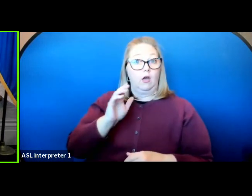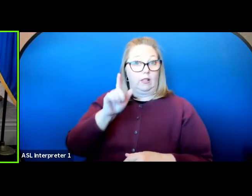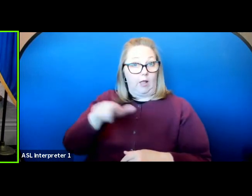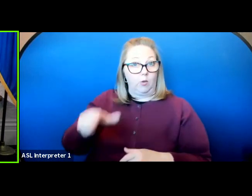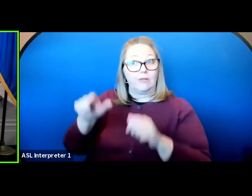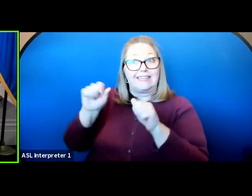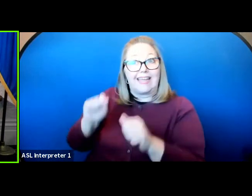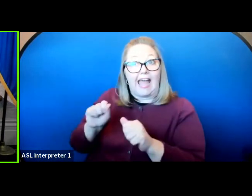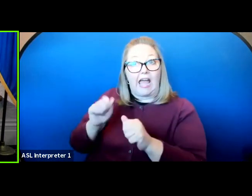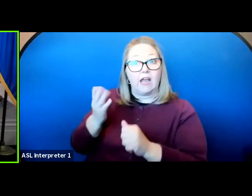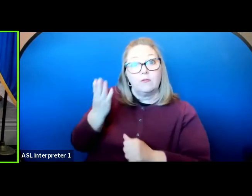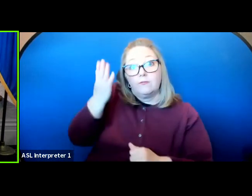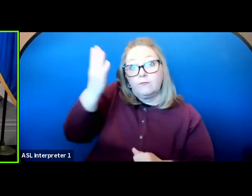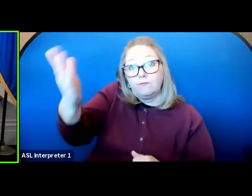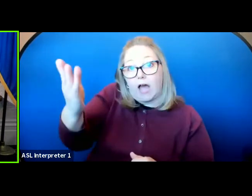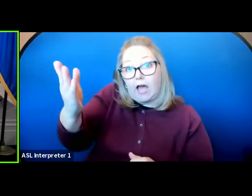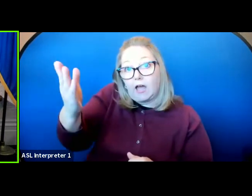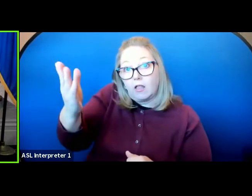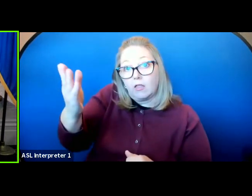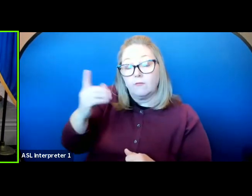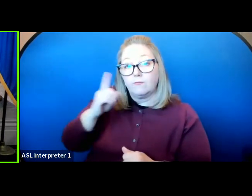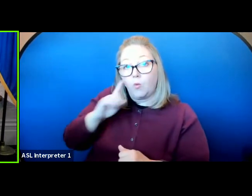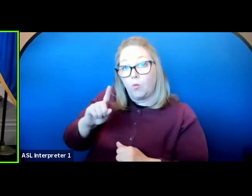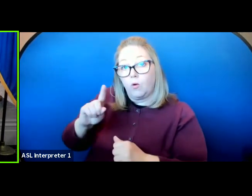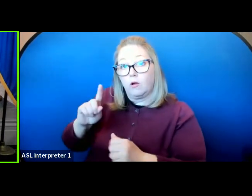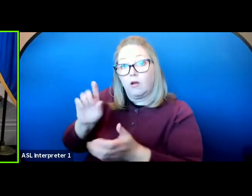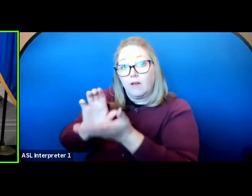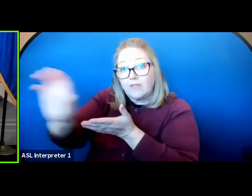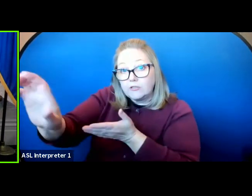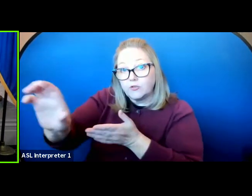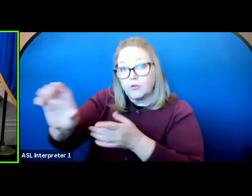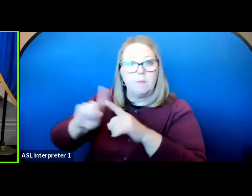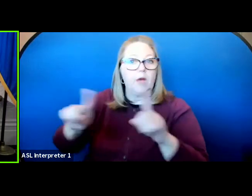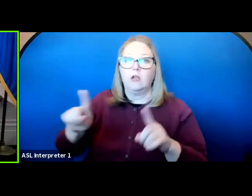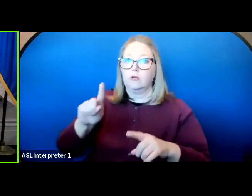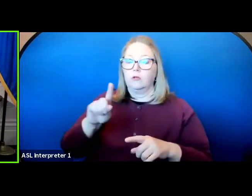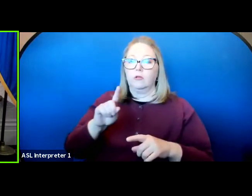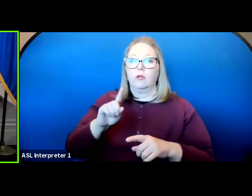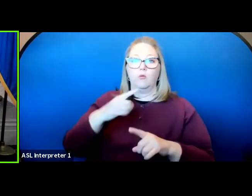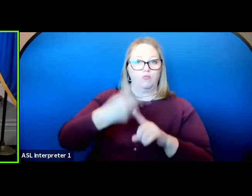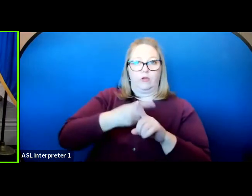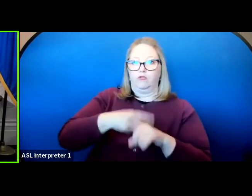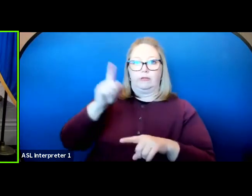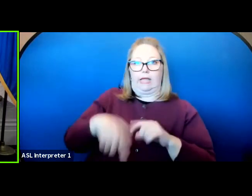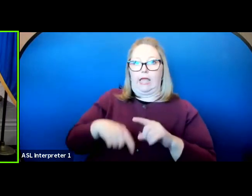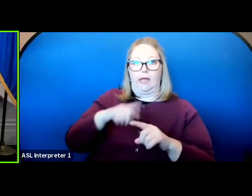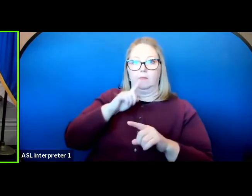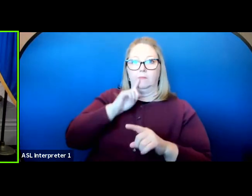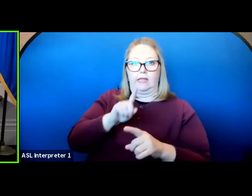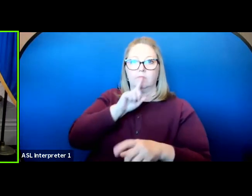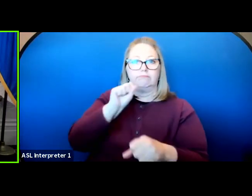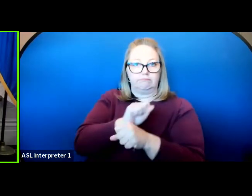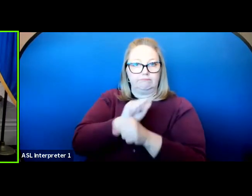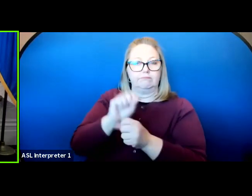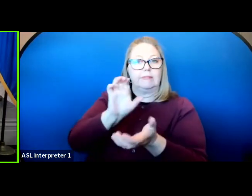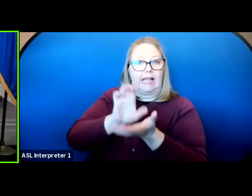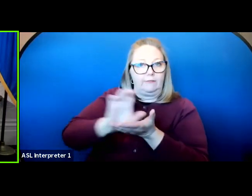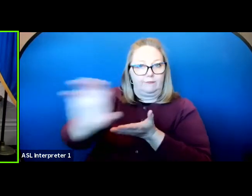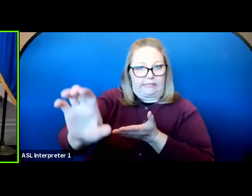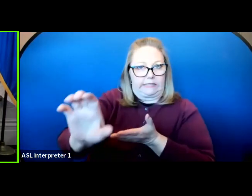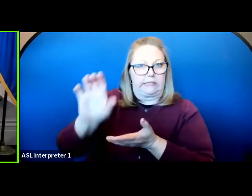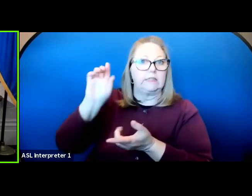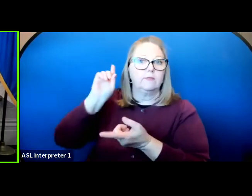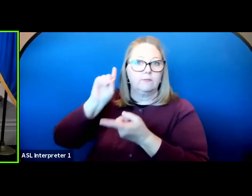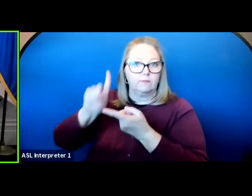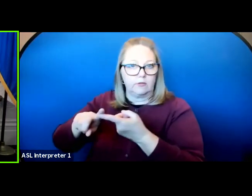moratorium. In a moment, you're going to hear from some of the stakeholders we have been working with, including Kevin Schiller from Clark